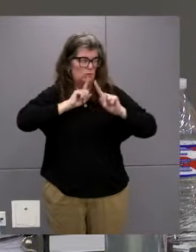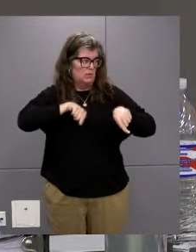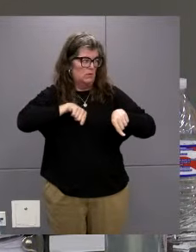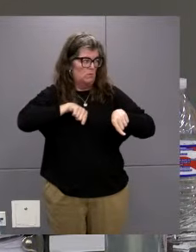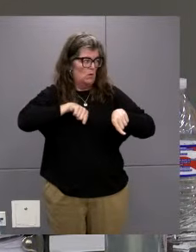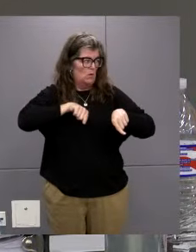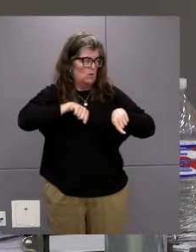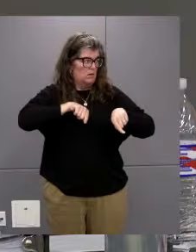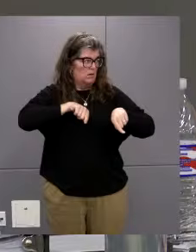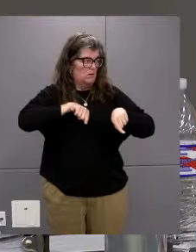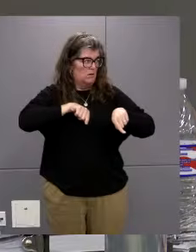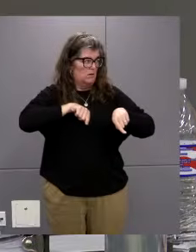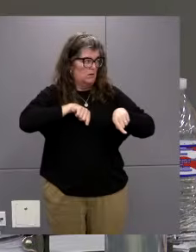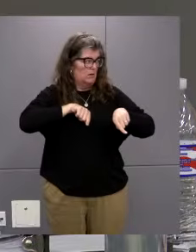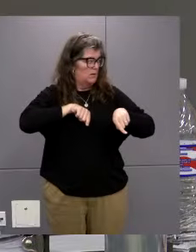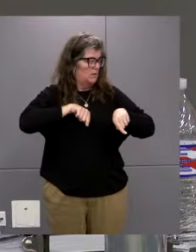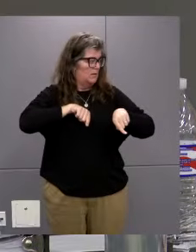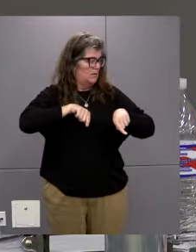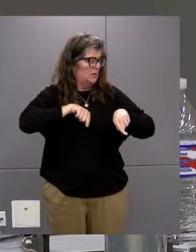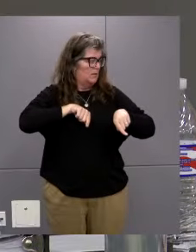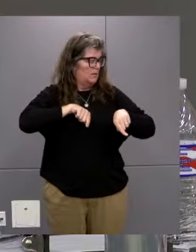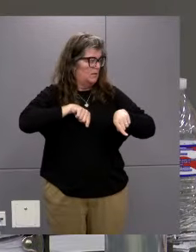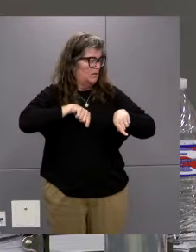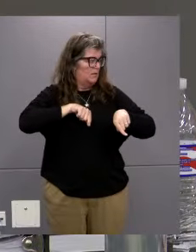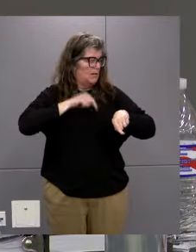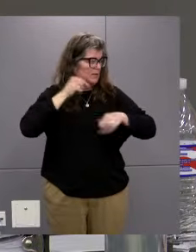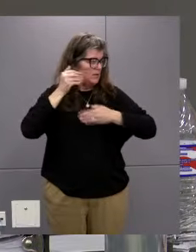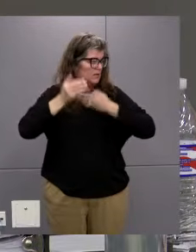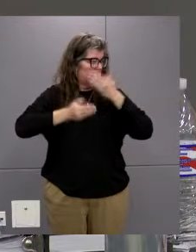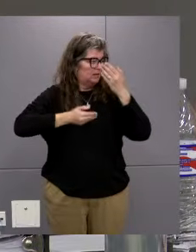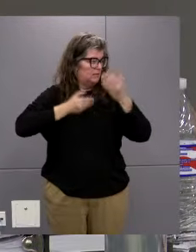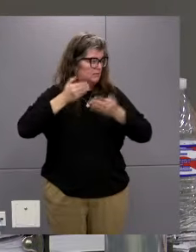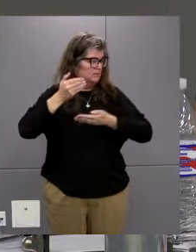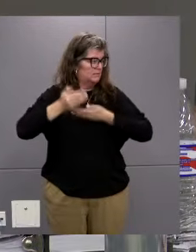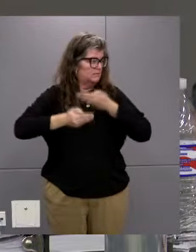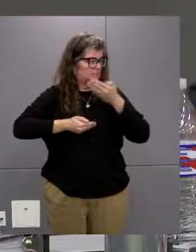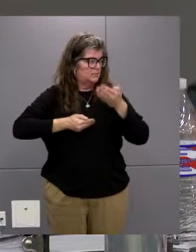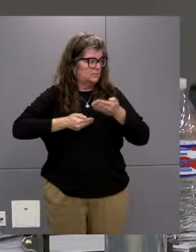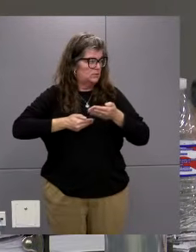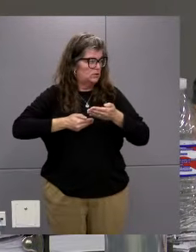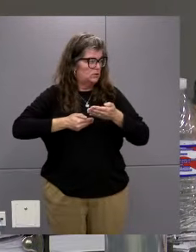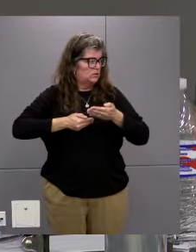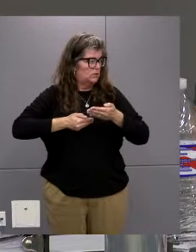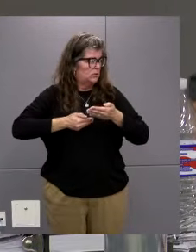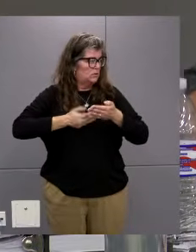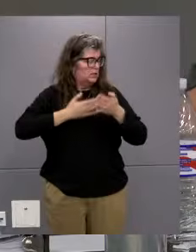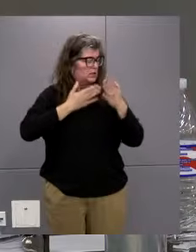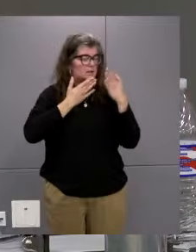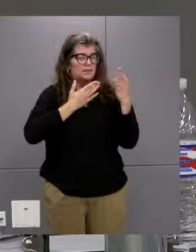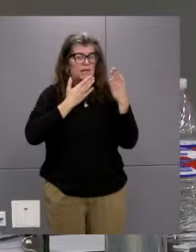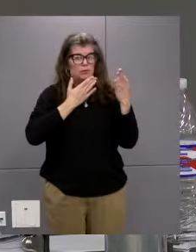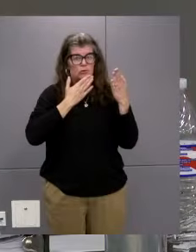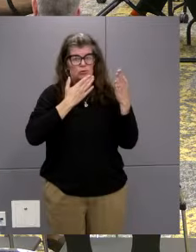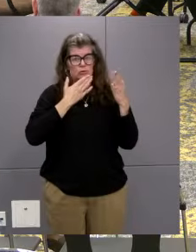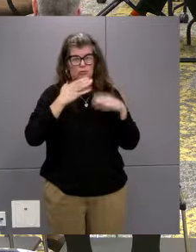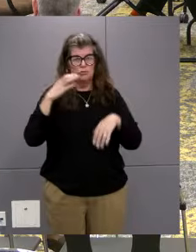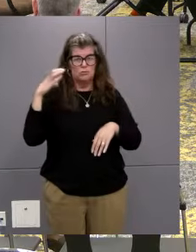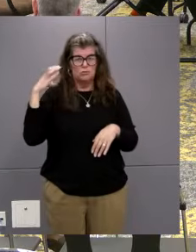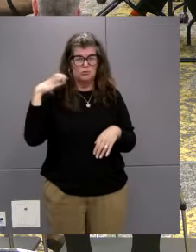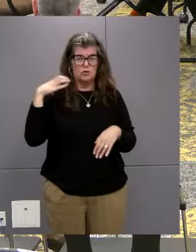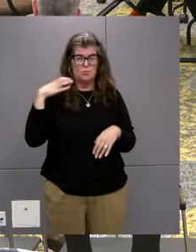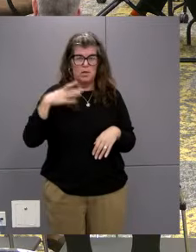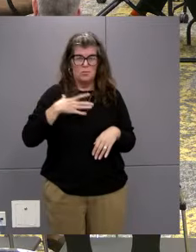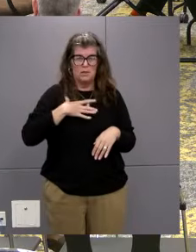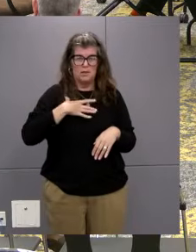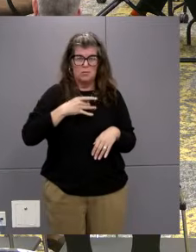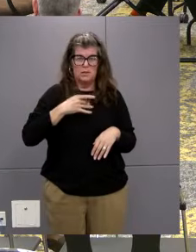And that way Kenyatta can be back, so. Thank you, Mr. Chairman. I would like to